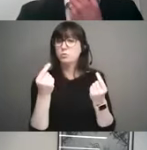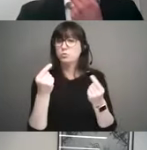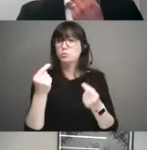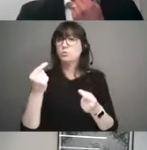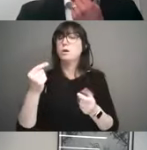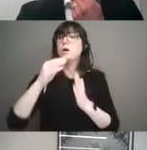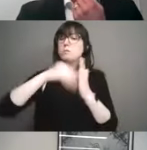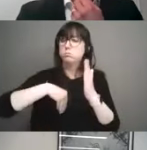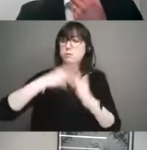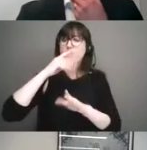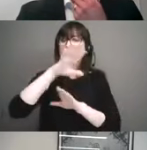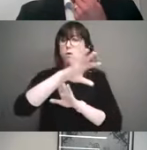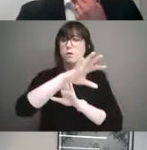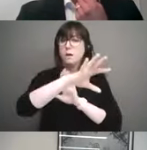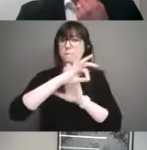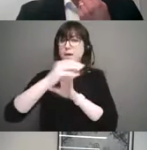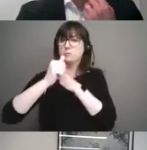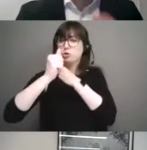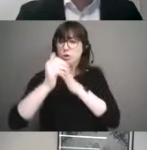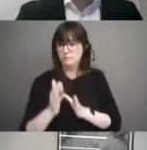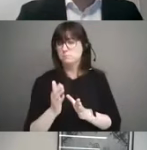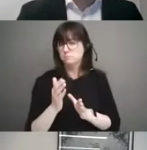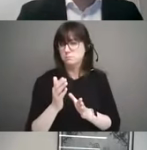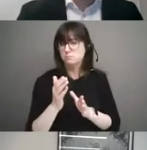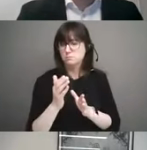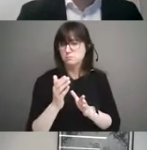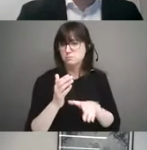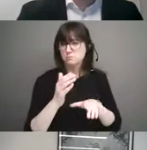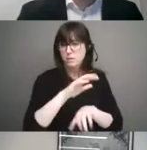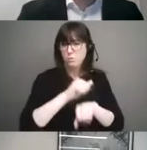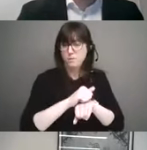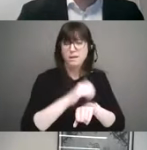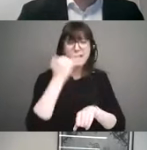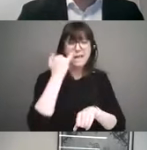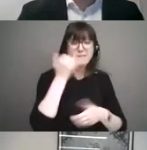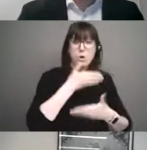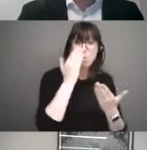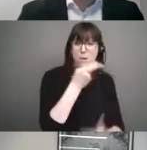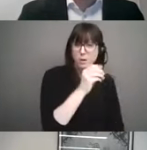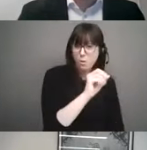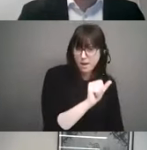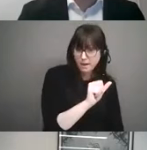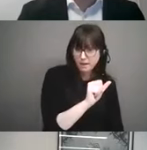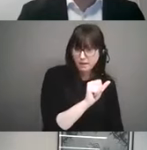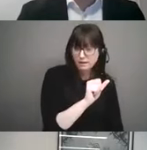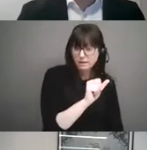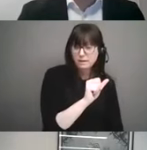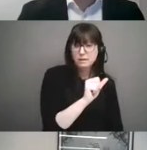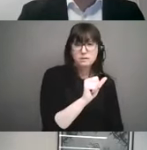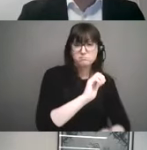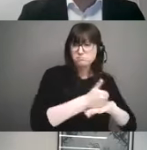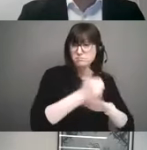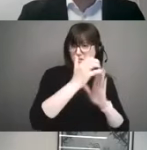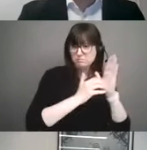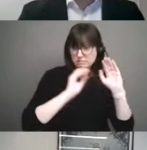appointment. Alternatively, there is the ability where there is no power of attorney in existence